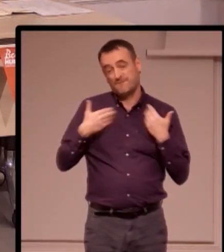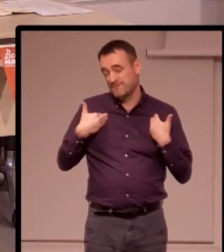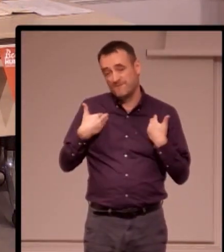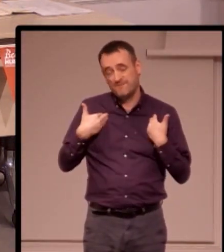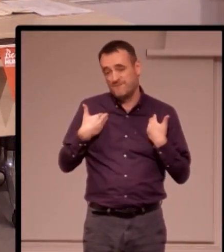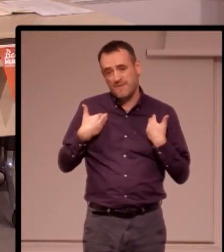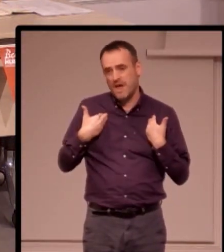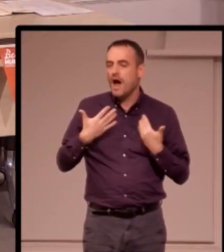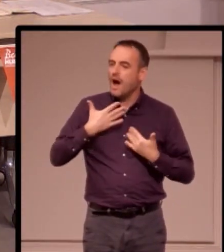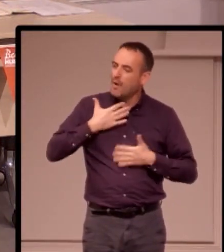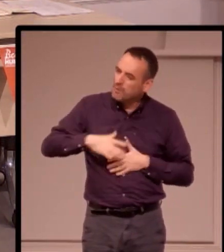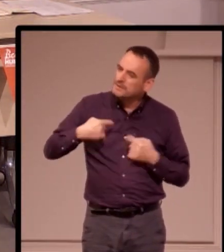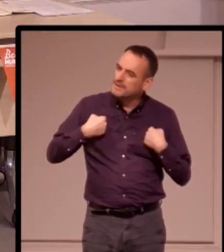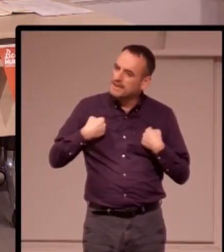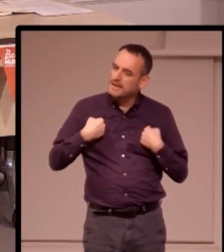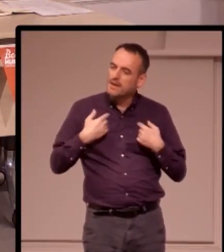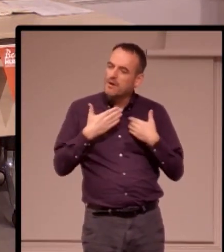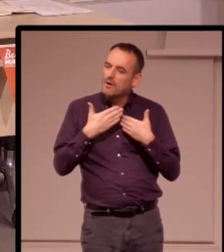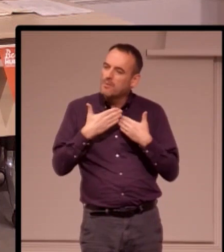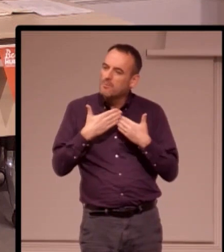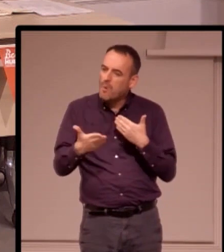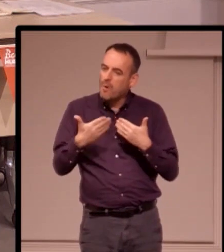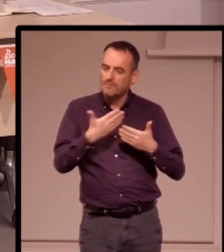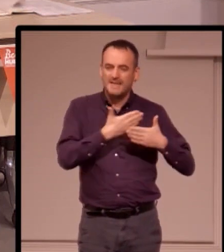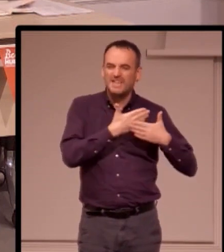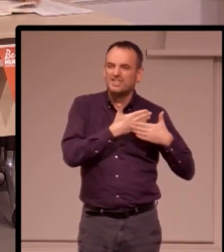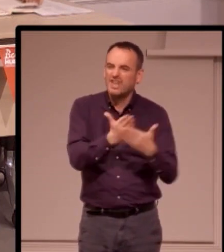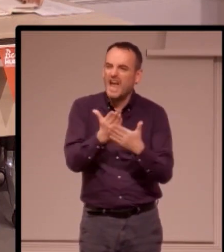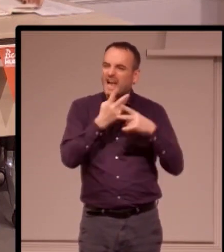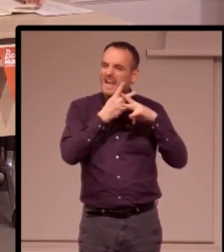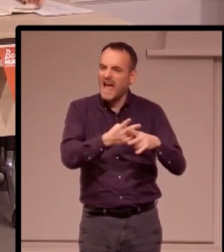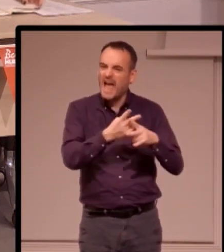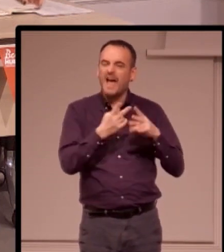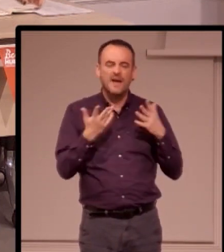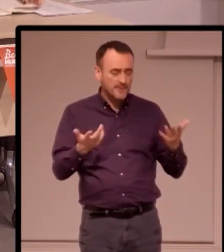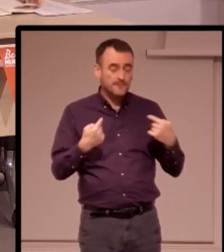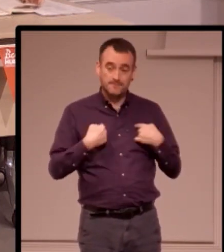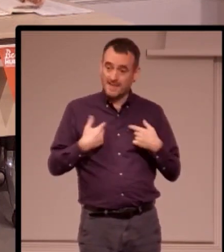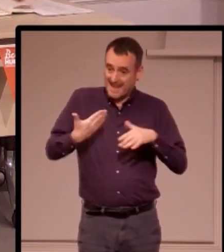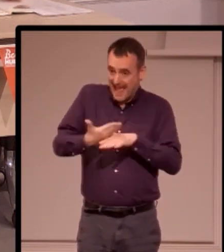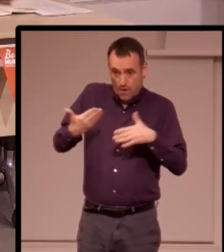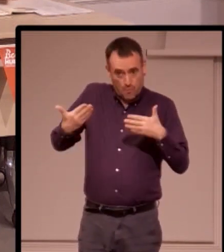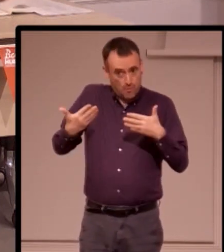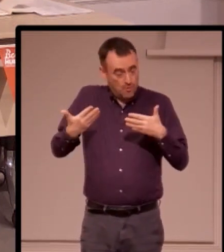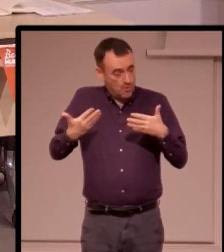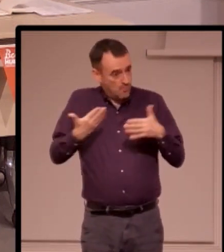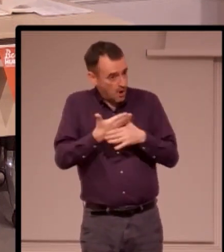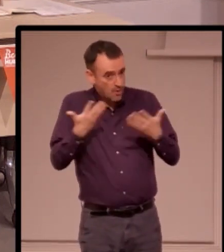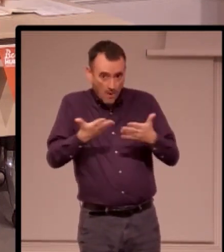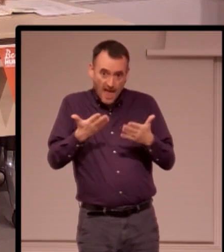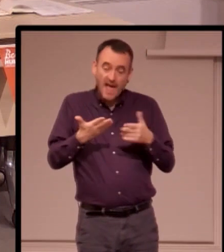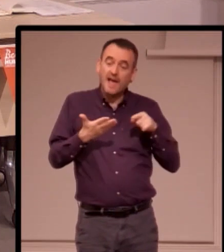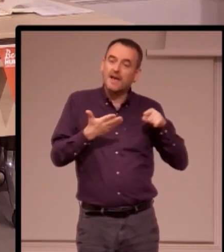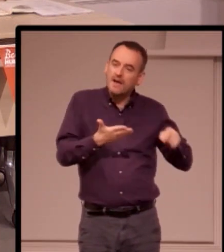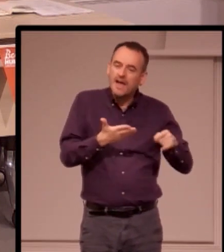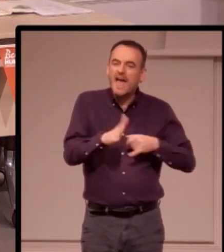to have much more shared care, even as an adult nurse. And I now work, as I said, in palliative and end-of-life care, and actually everything